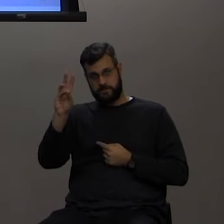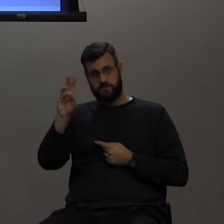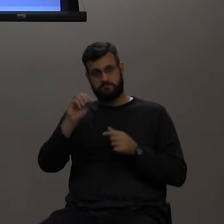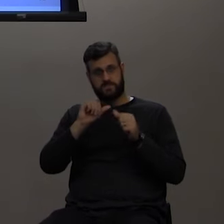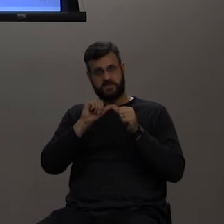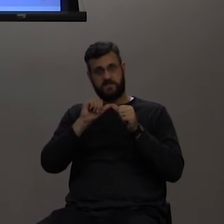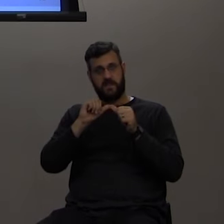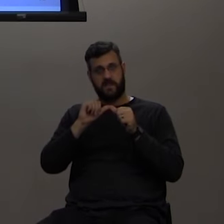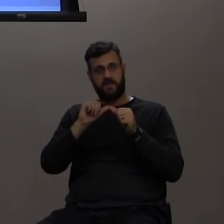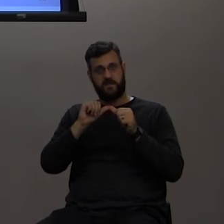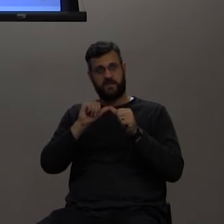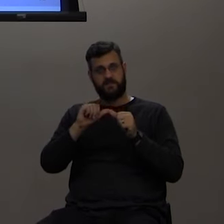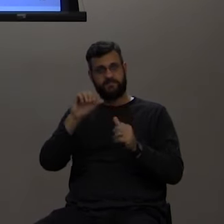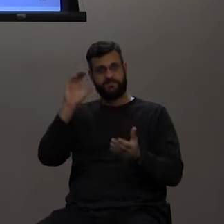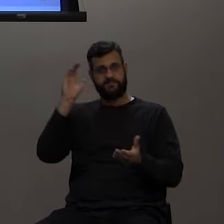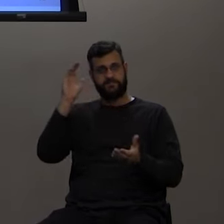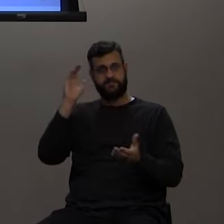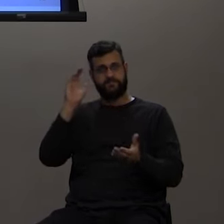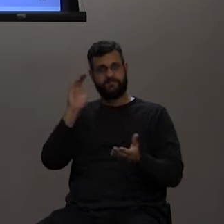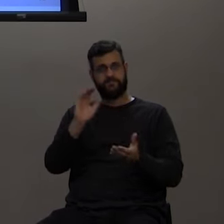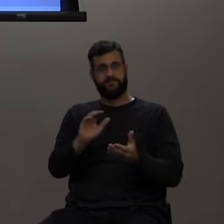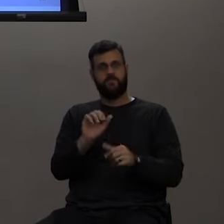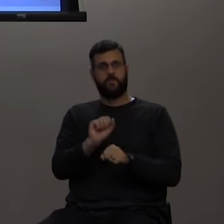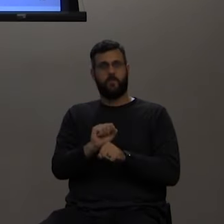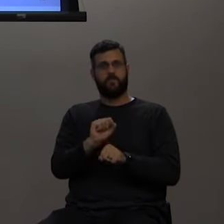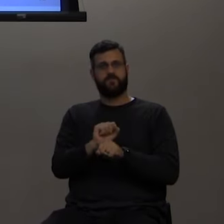steady loss of employment.